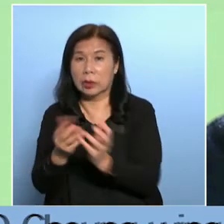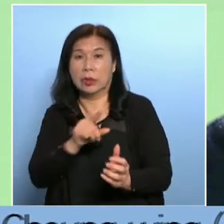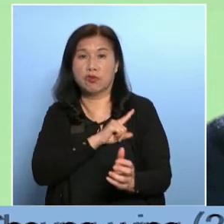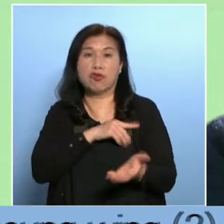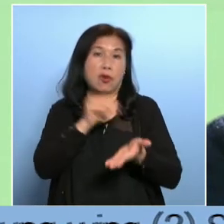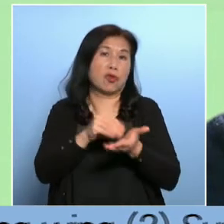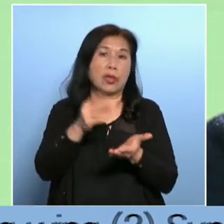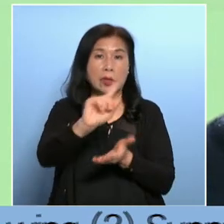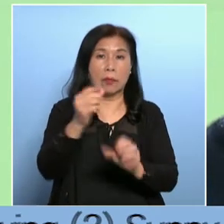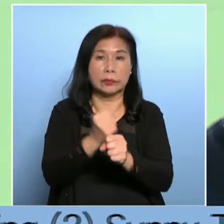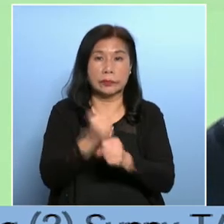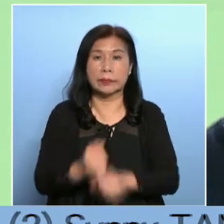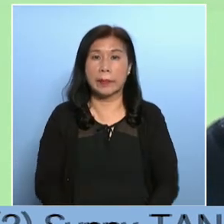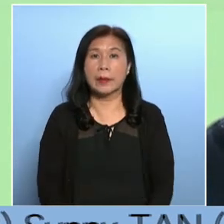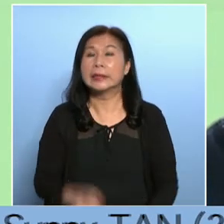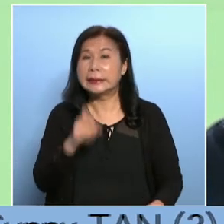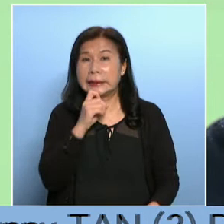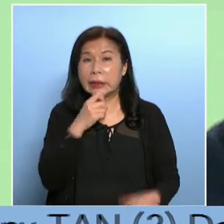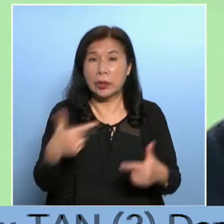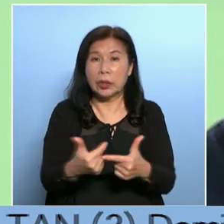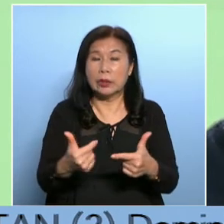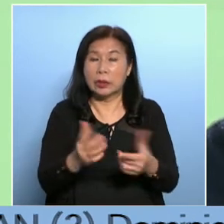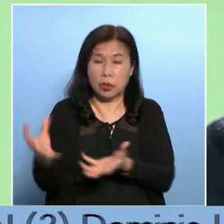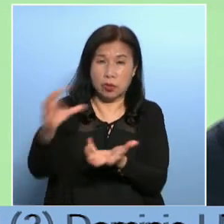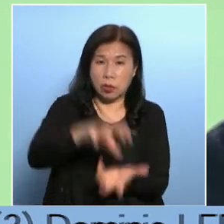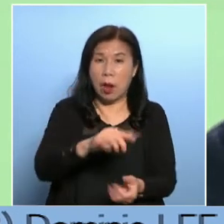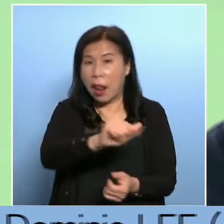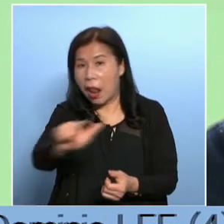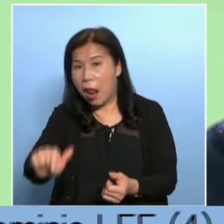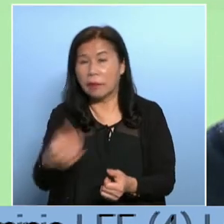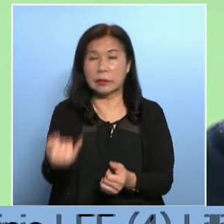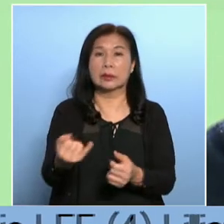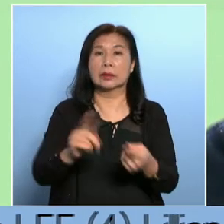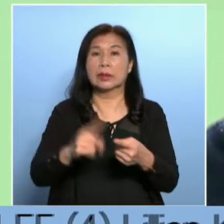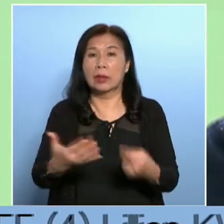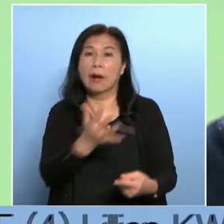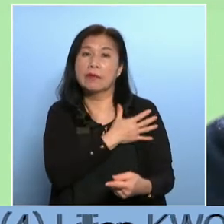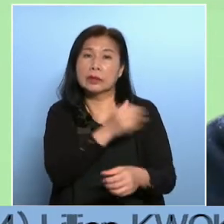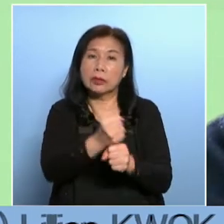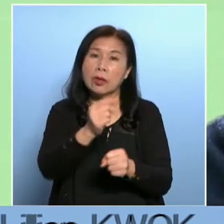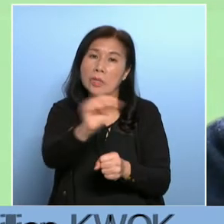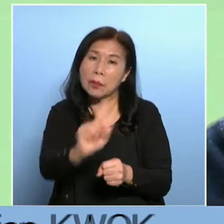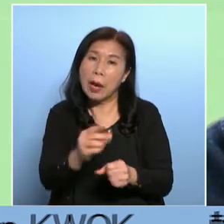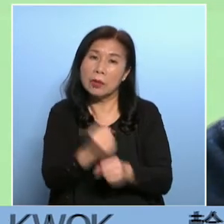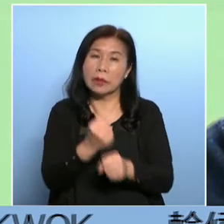Each department is doing their own thing. In the affected areas, no one pick up the rubbish, and how could people expect